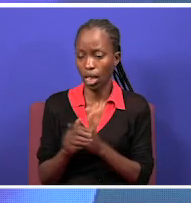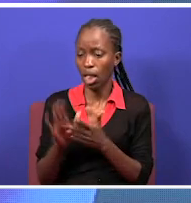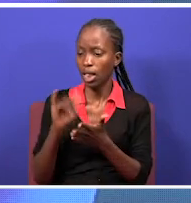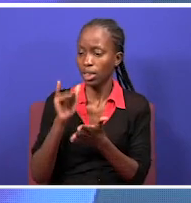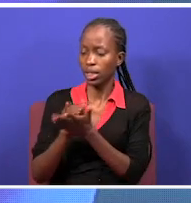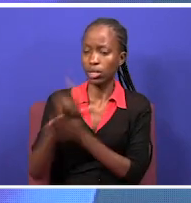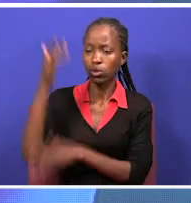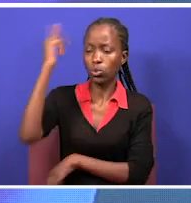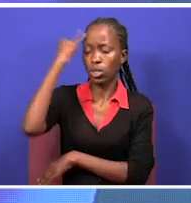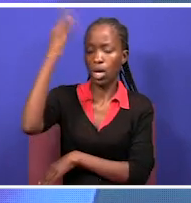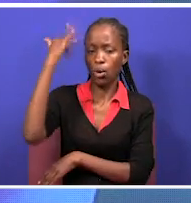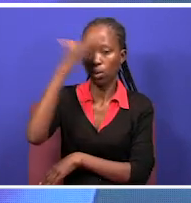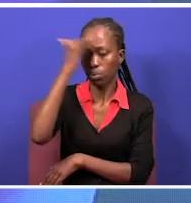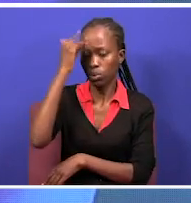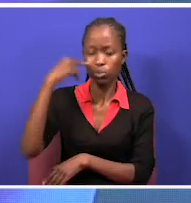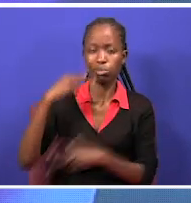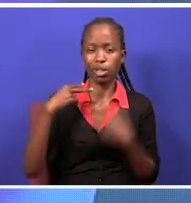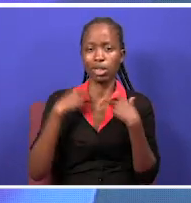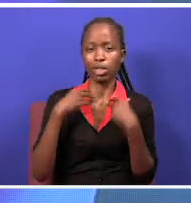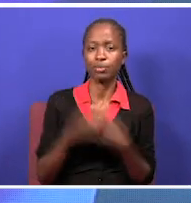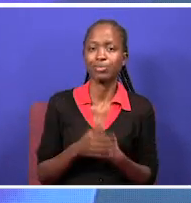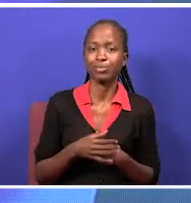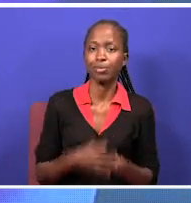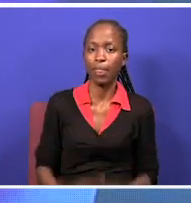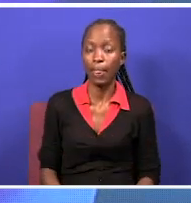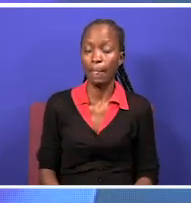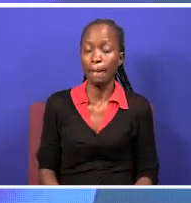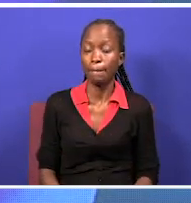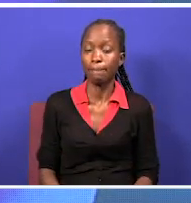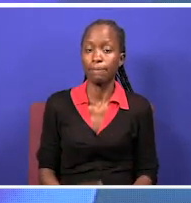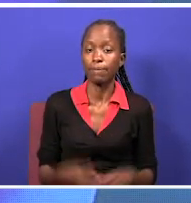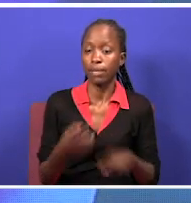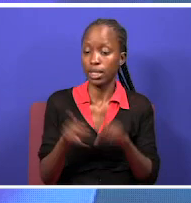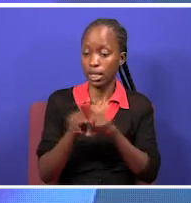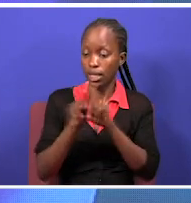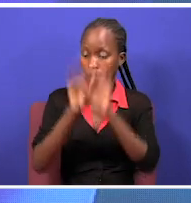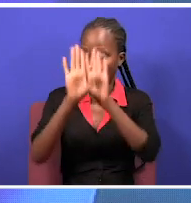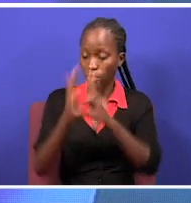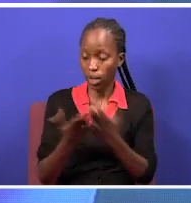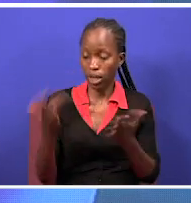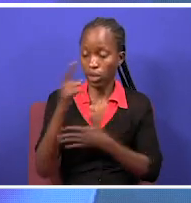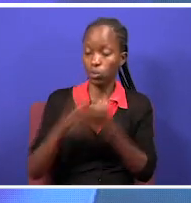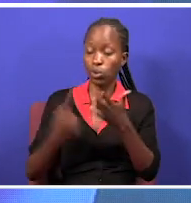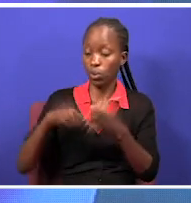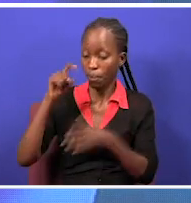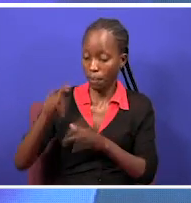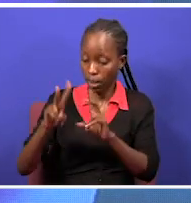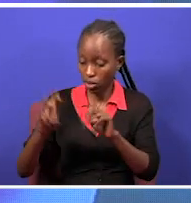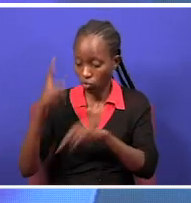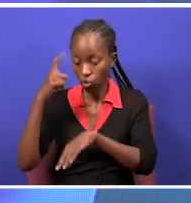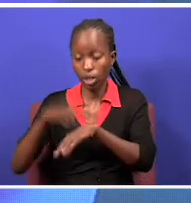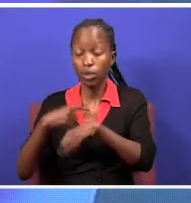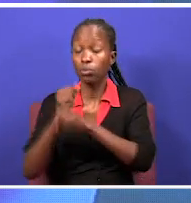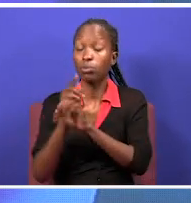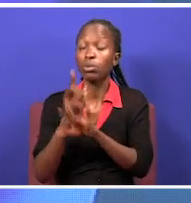because otherwise we were stuck. But the key thing here is we must make time to